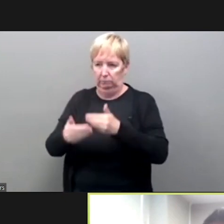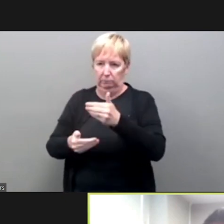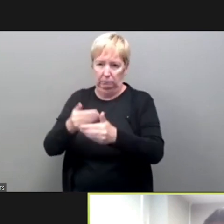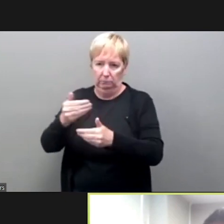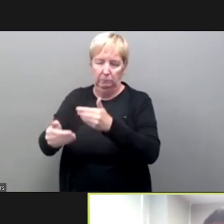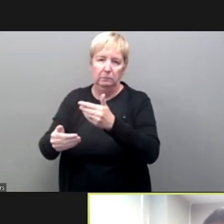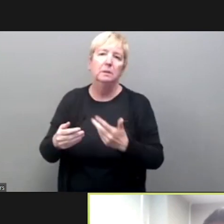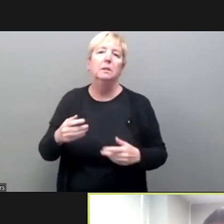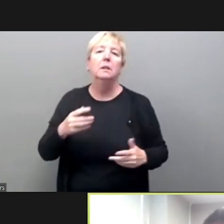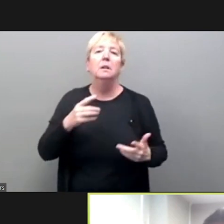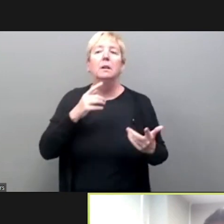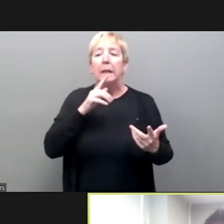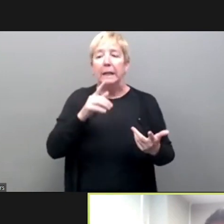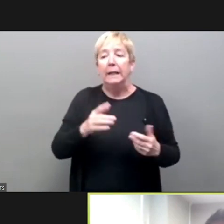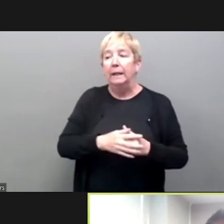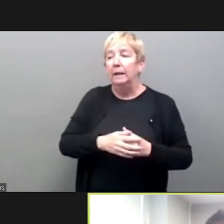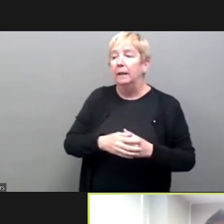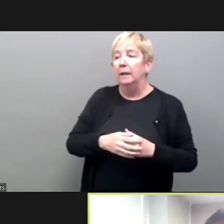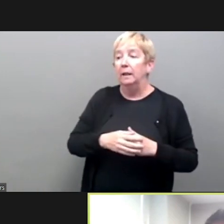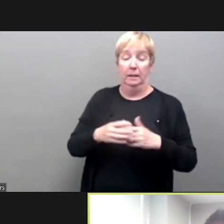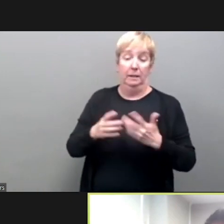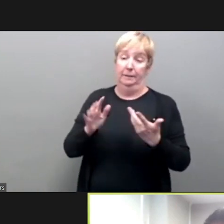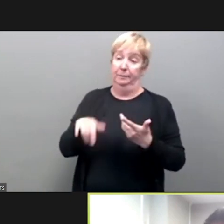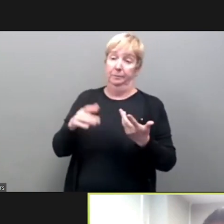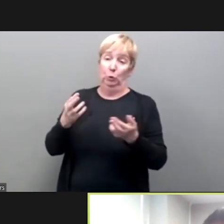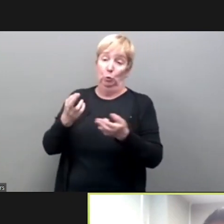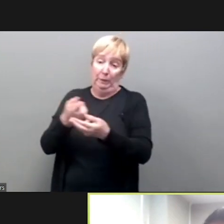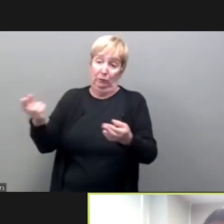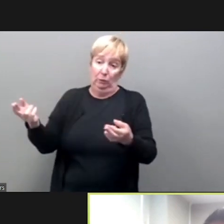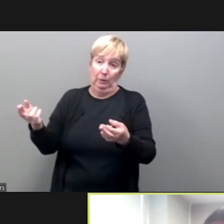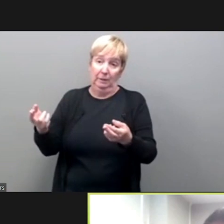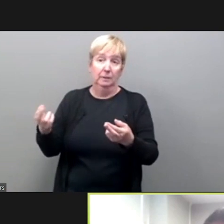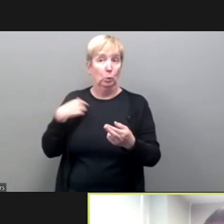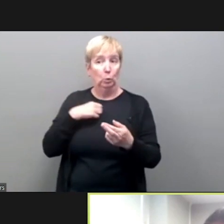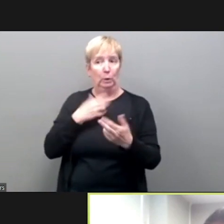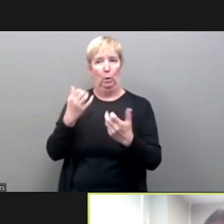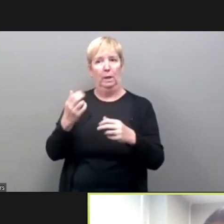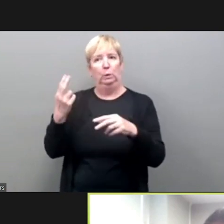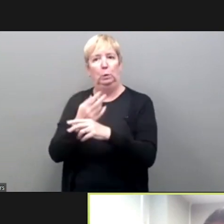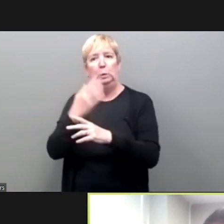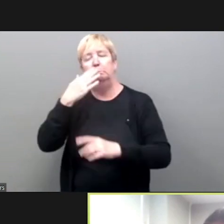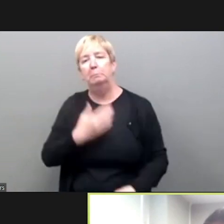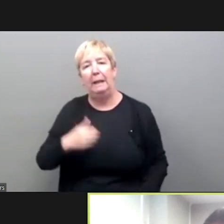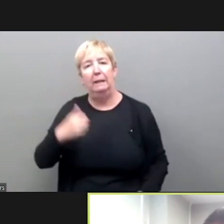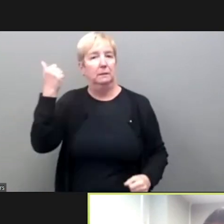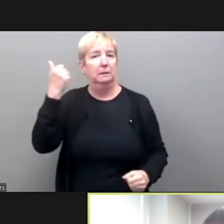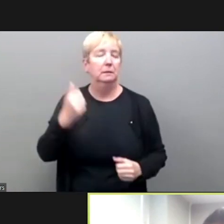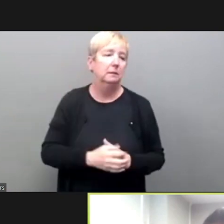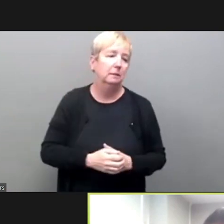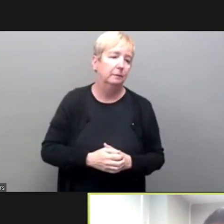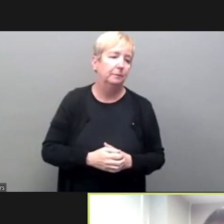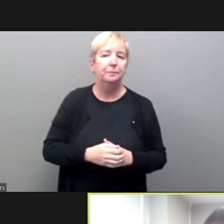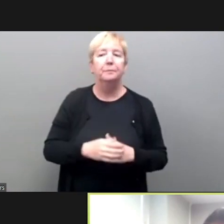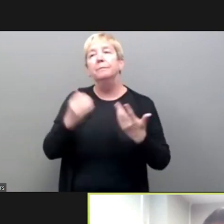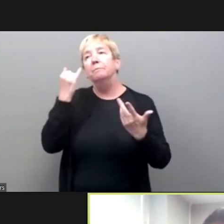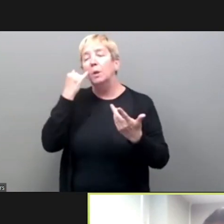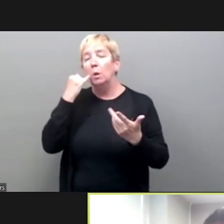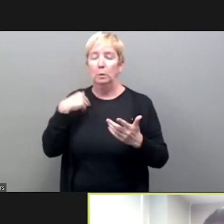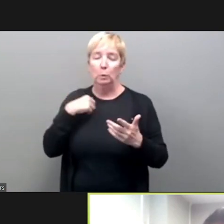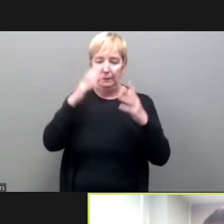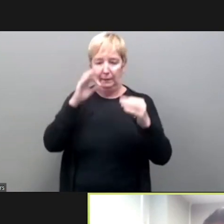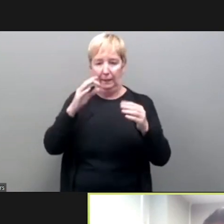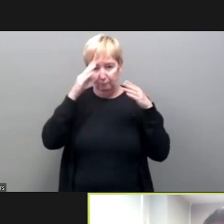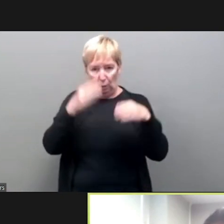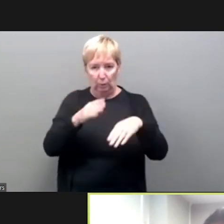about exhausting a set of resources, whether it means focusing on medically necessary procedures or